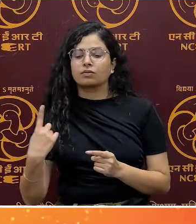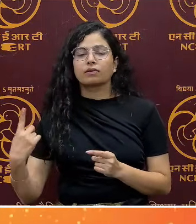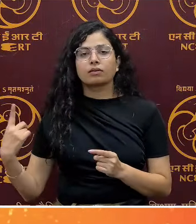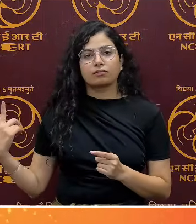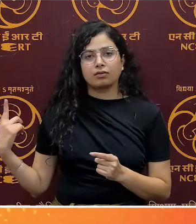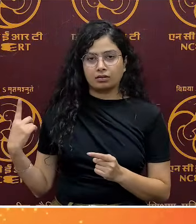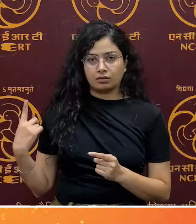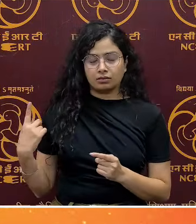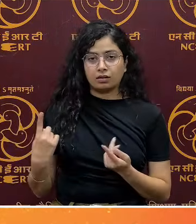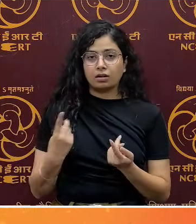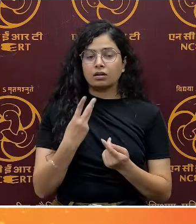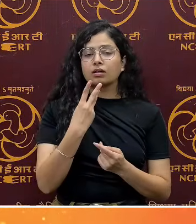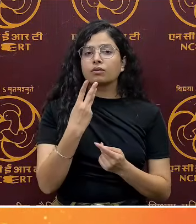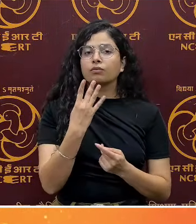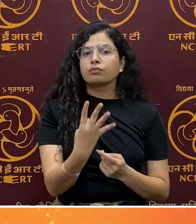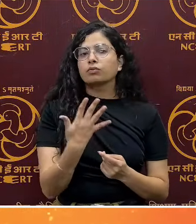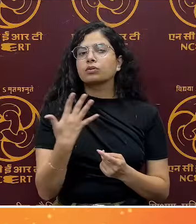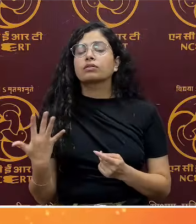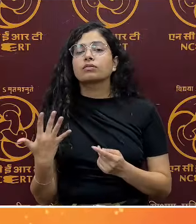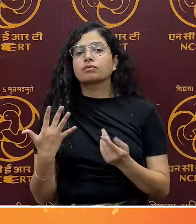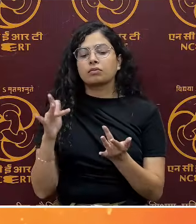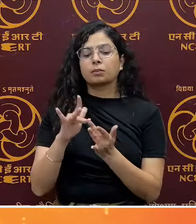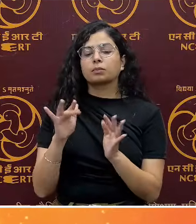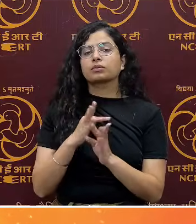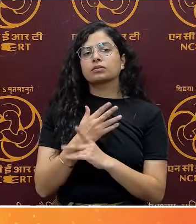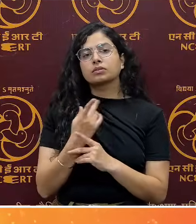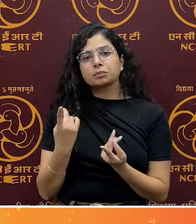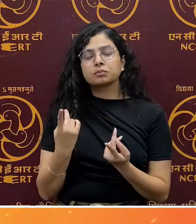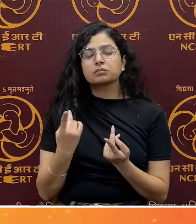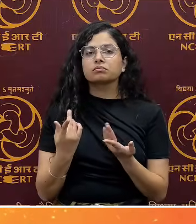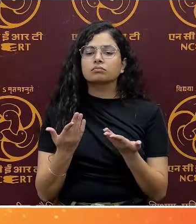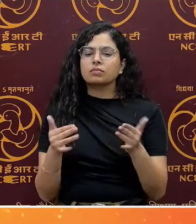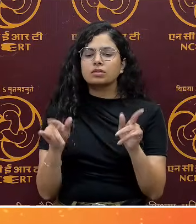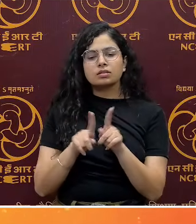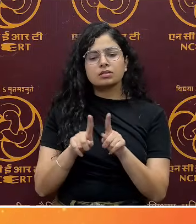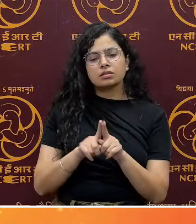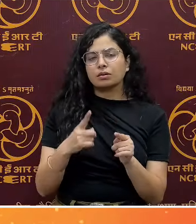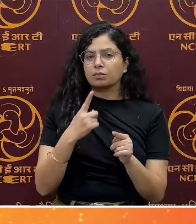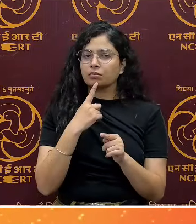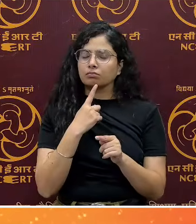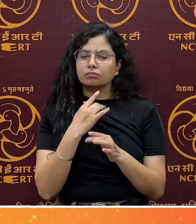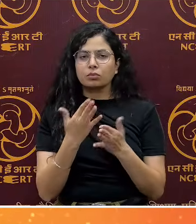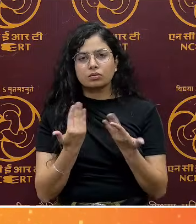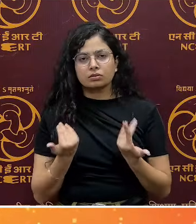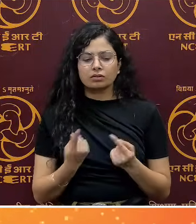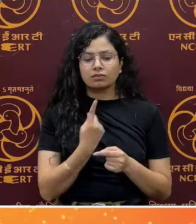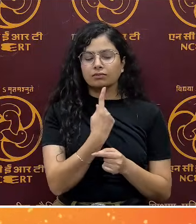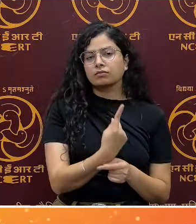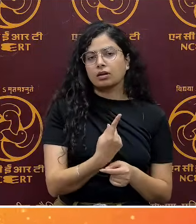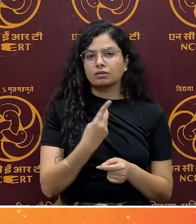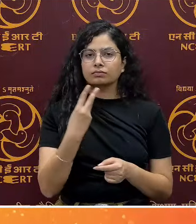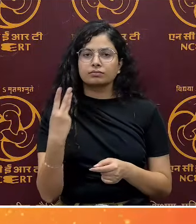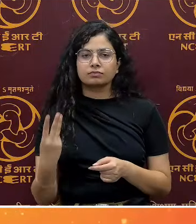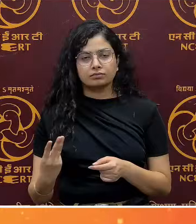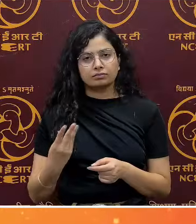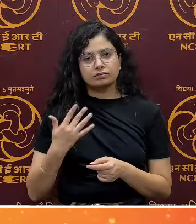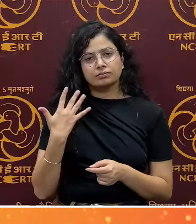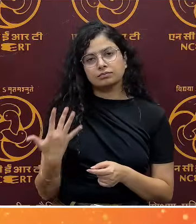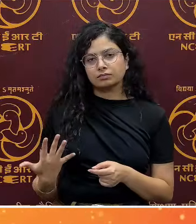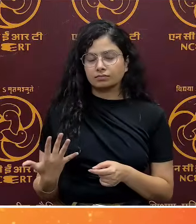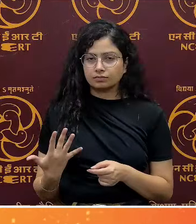1. Okay. Between 4 and 5 the difference is 1. 1. Similarly, I can make another sequence, for example 1, 3,